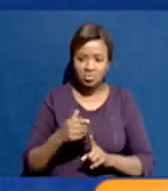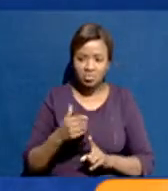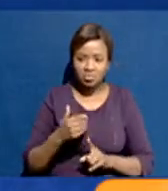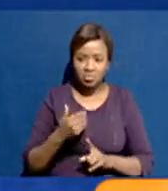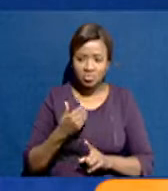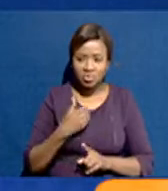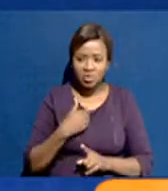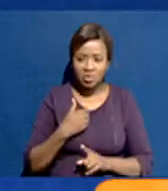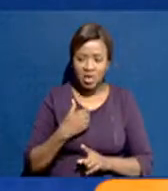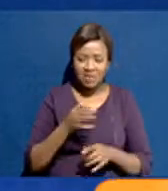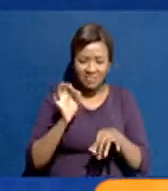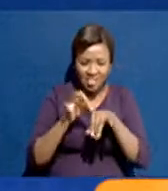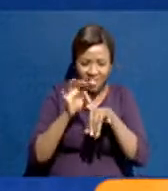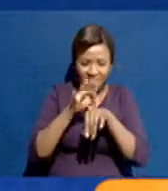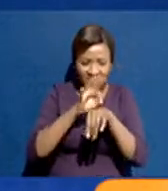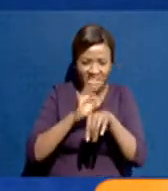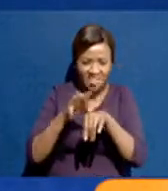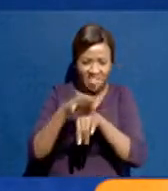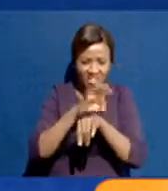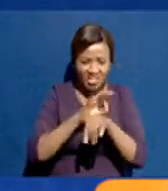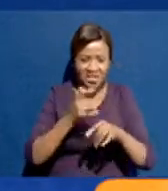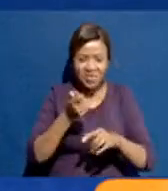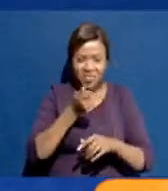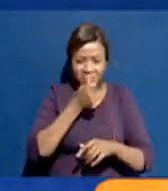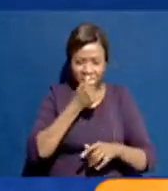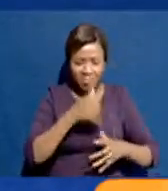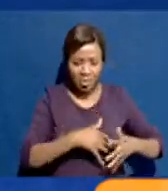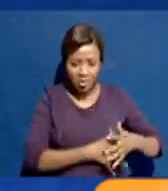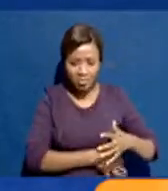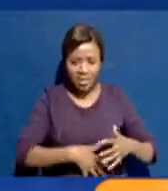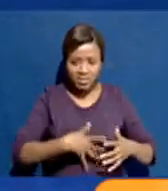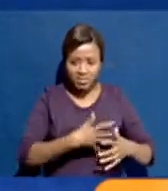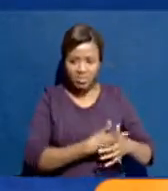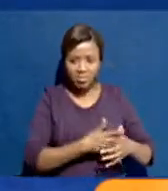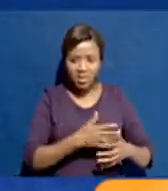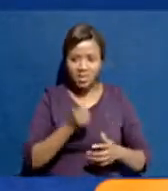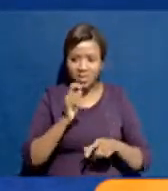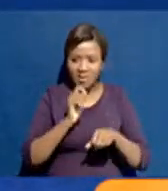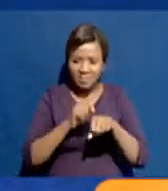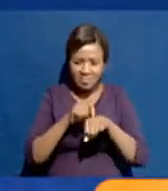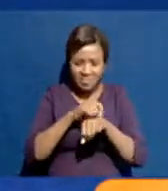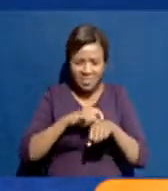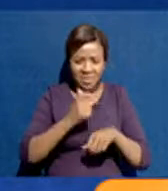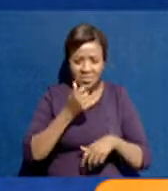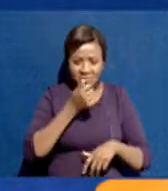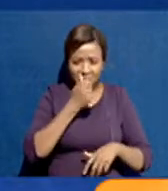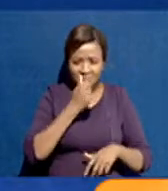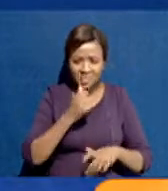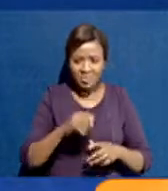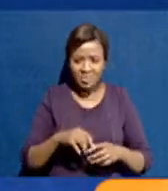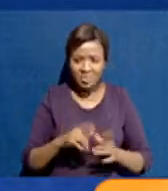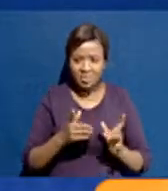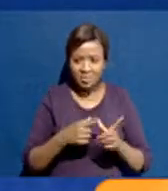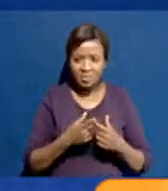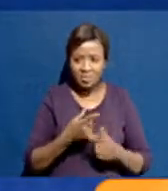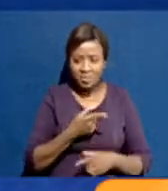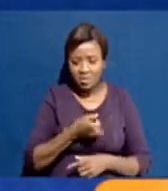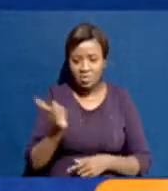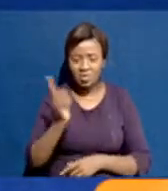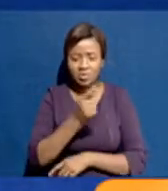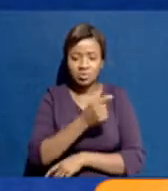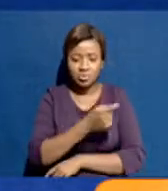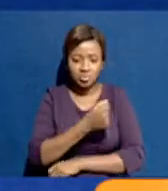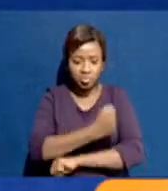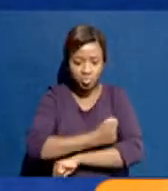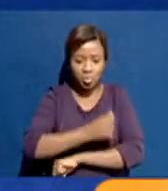rush, very painful blisters on the stomach area, all that. And then I went to my school